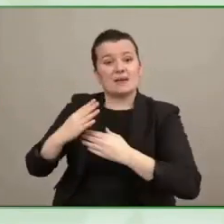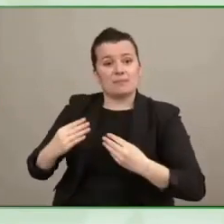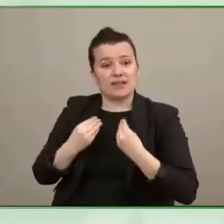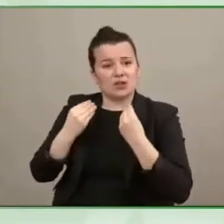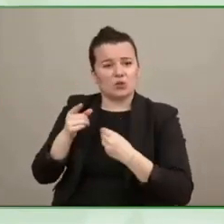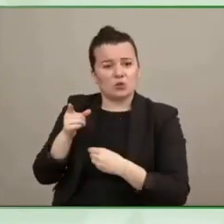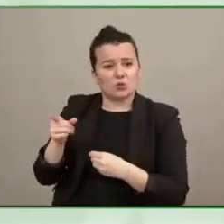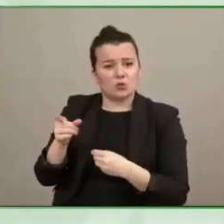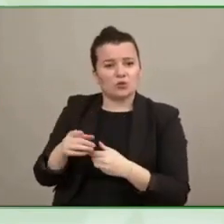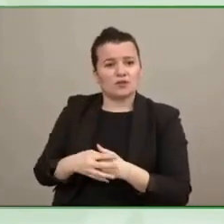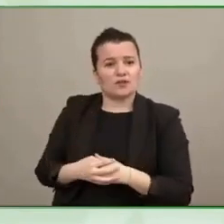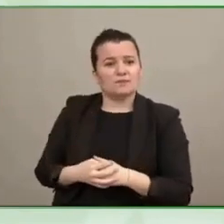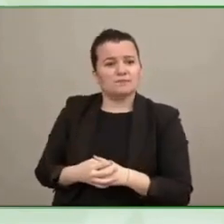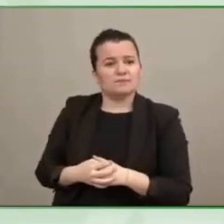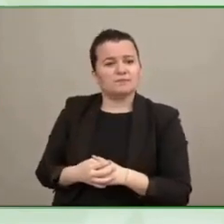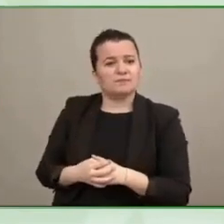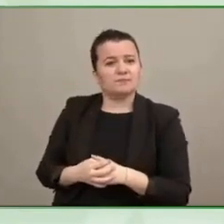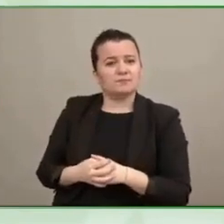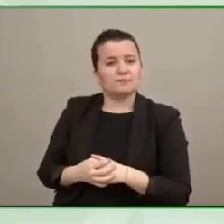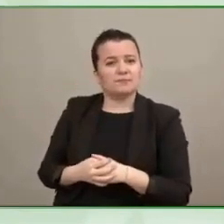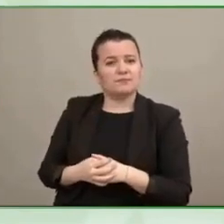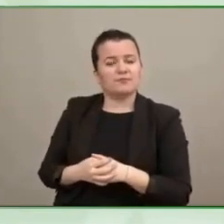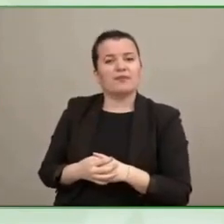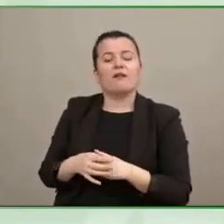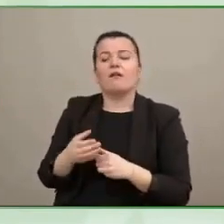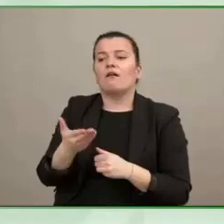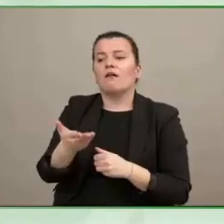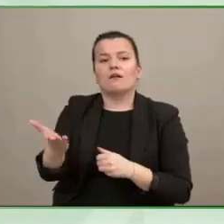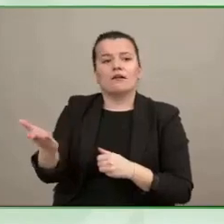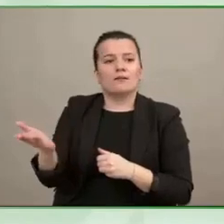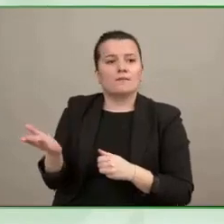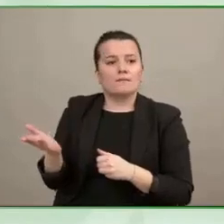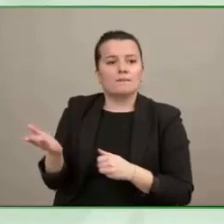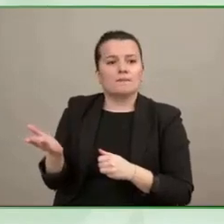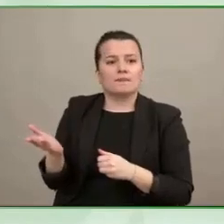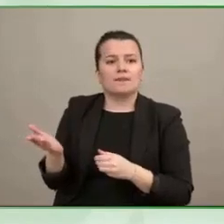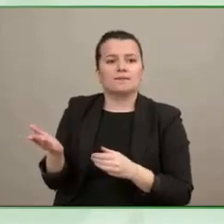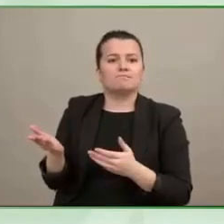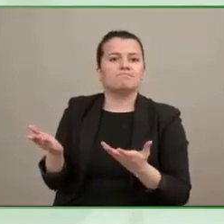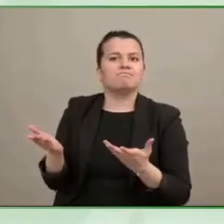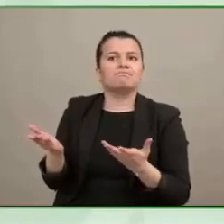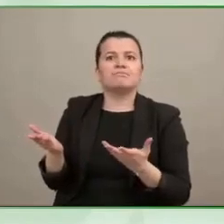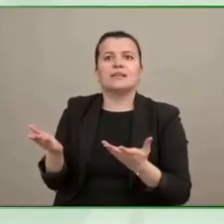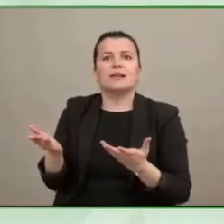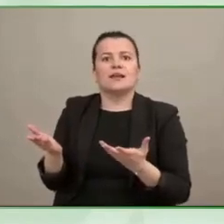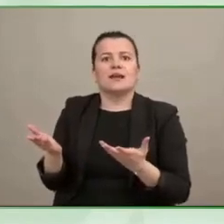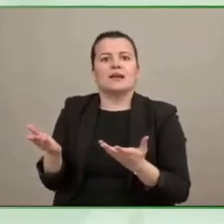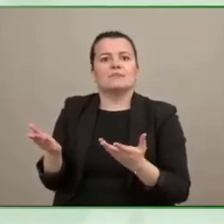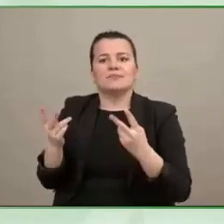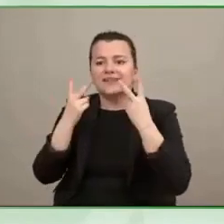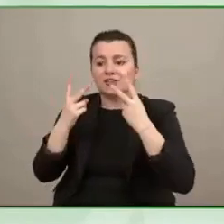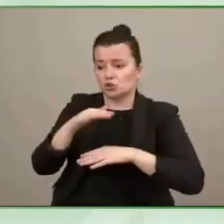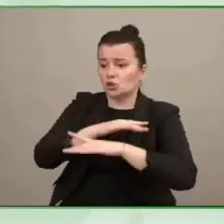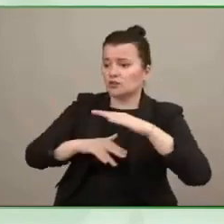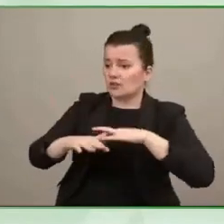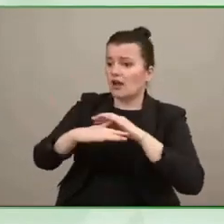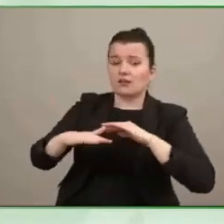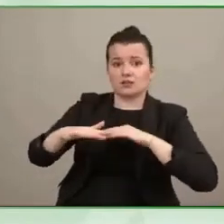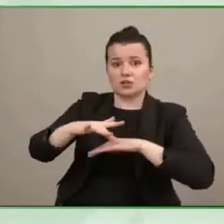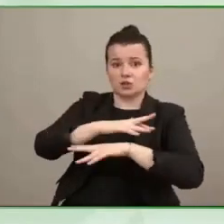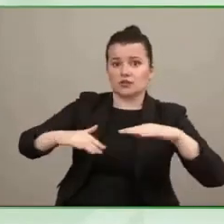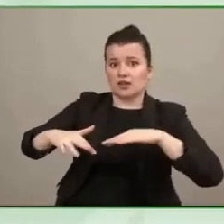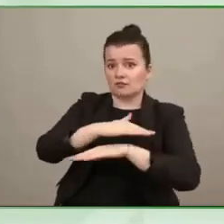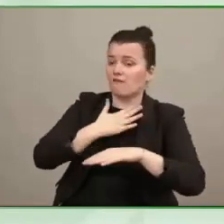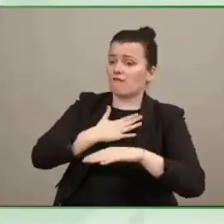inclusive person with disability with the society, they have take one direction. But as a Shia, we have two directions.